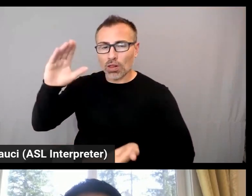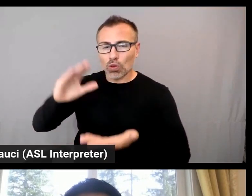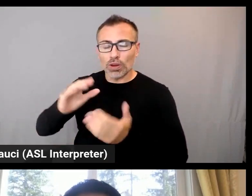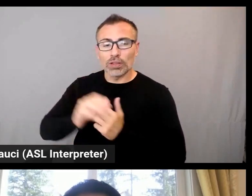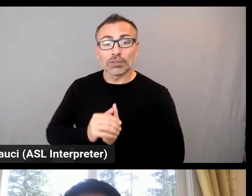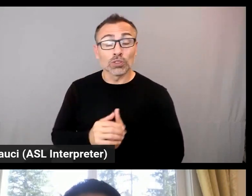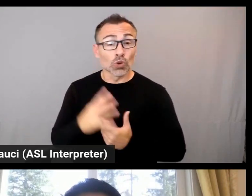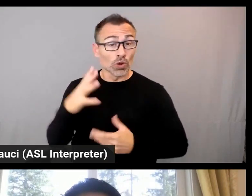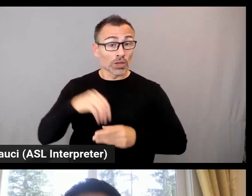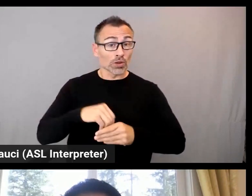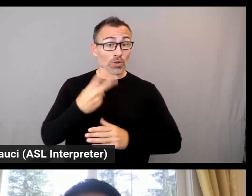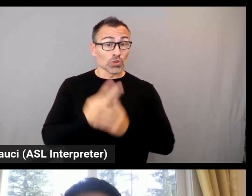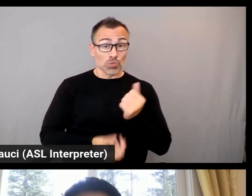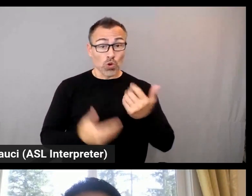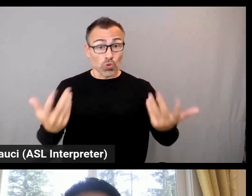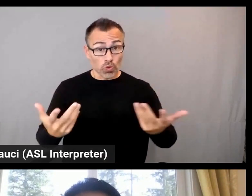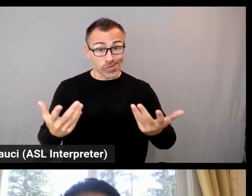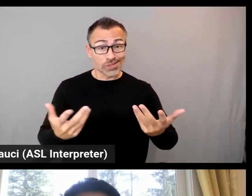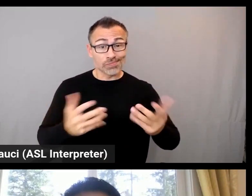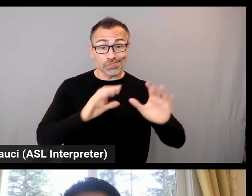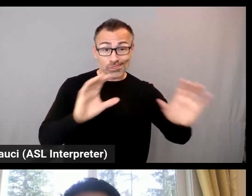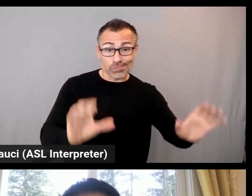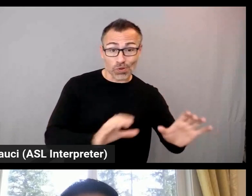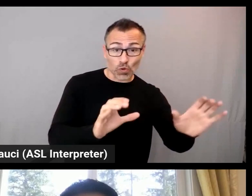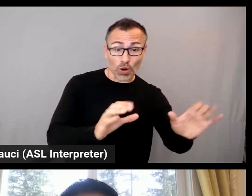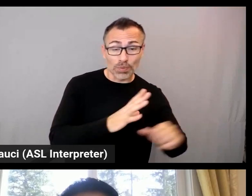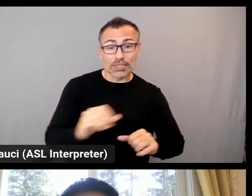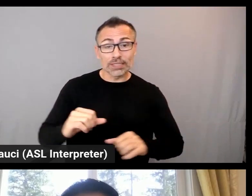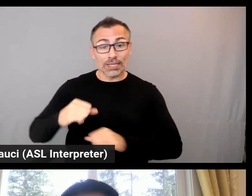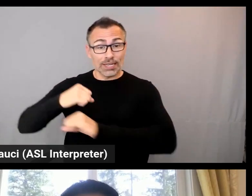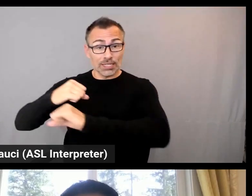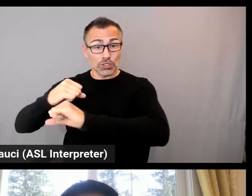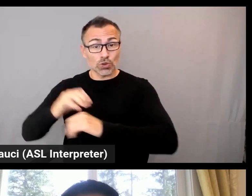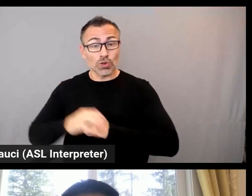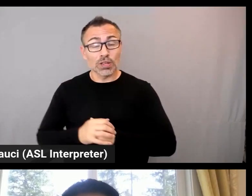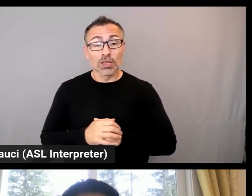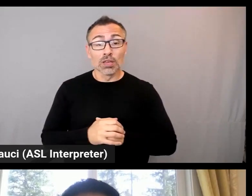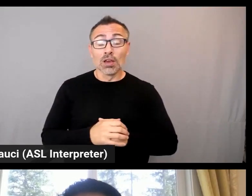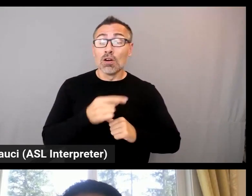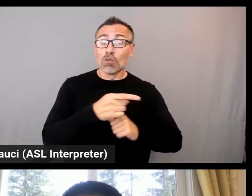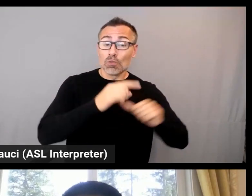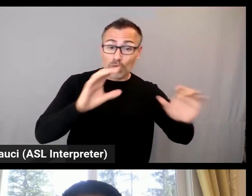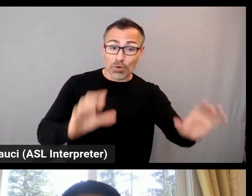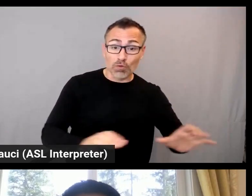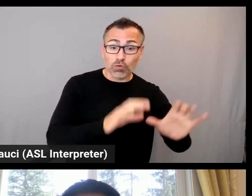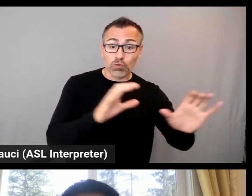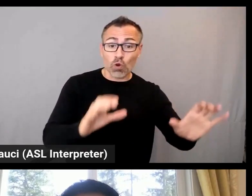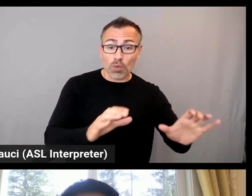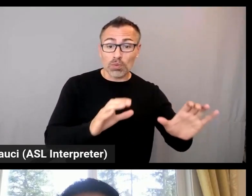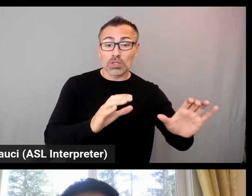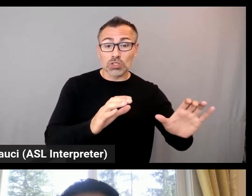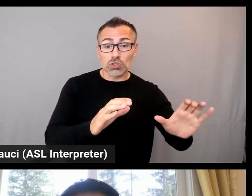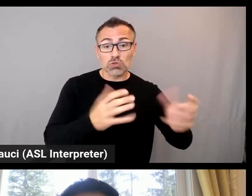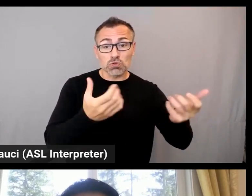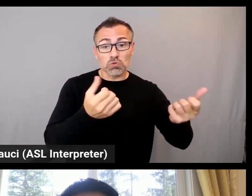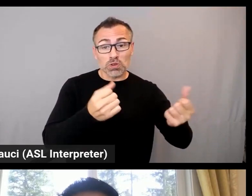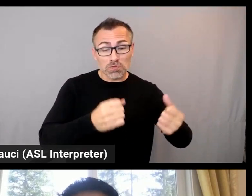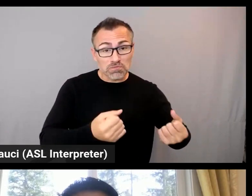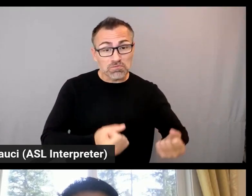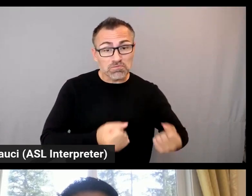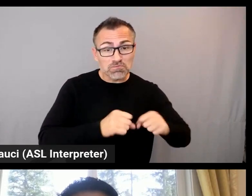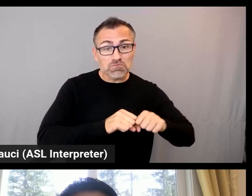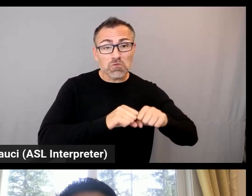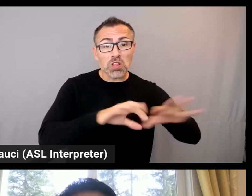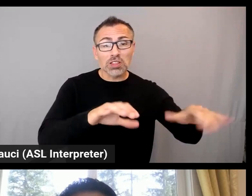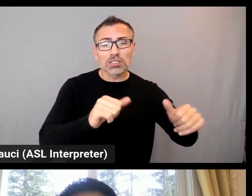Around performance, we have released a few features over last few years, and